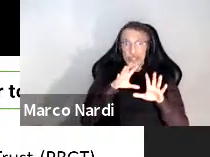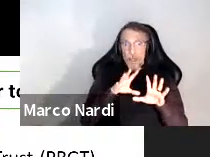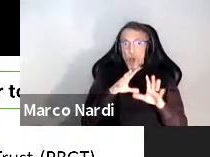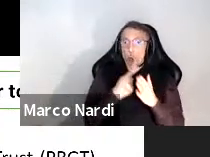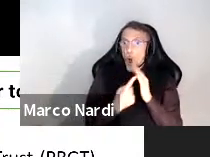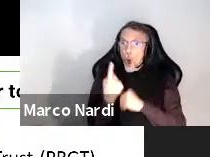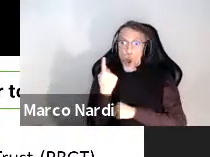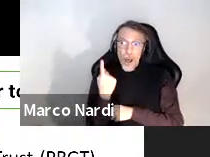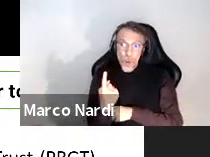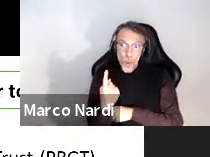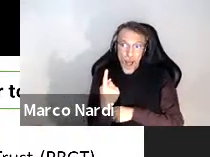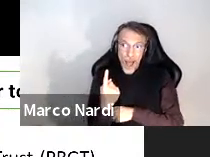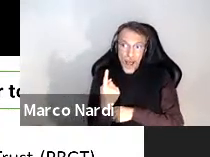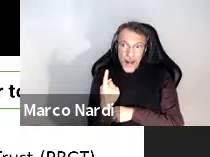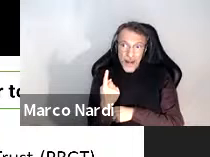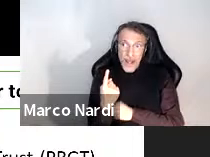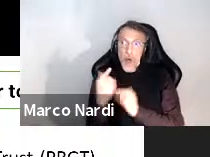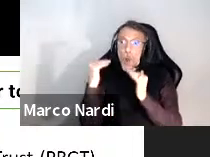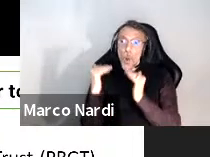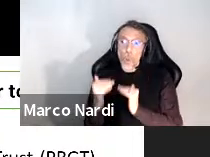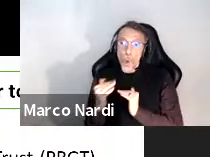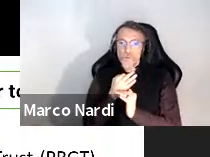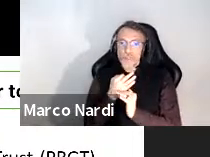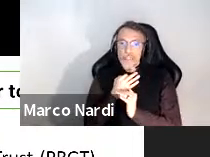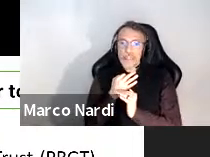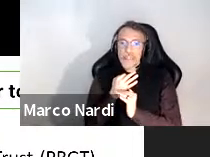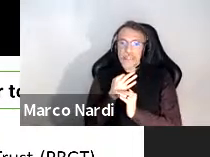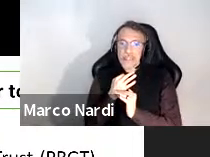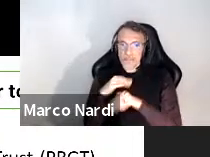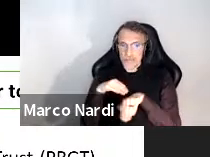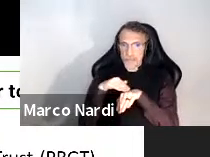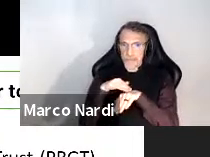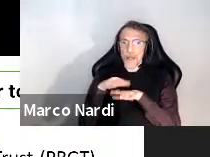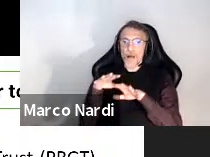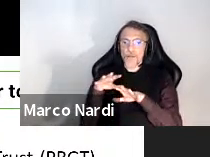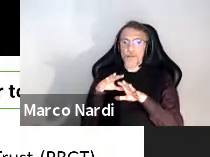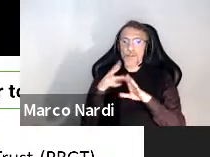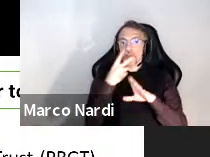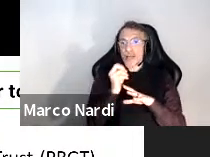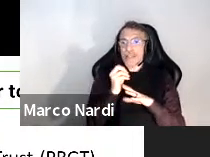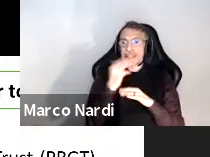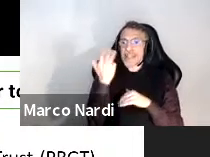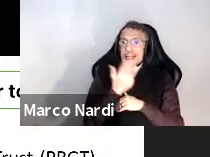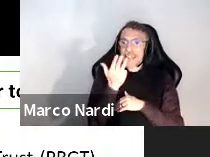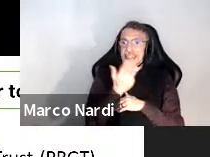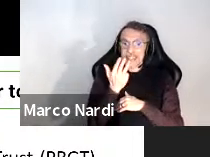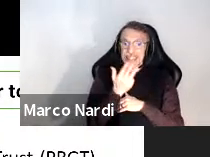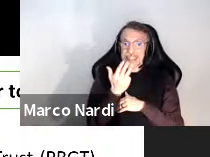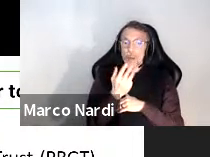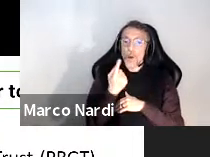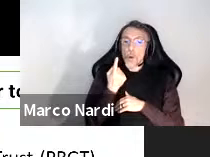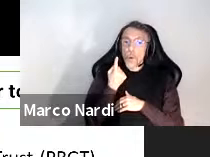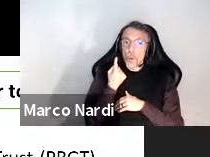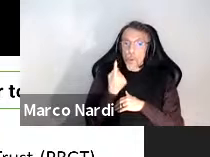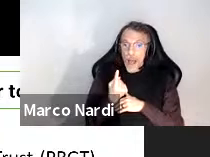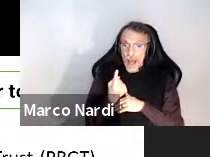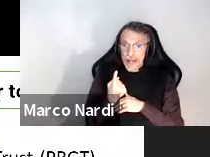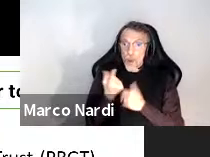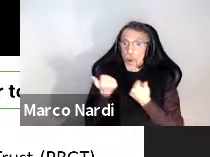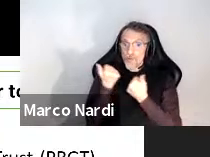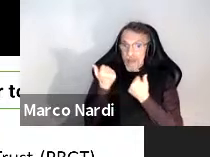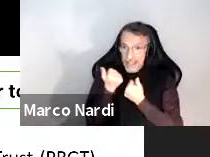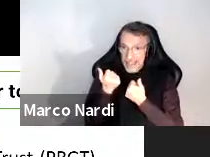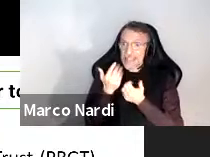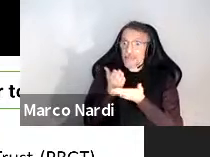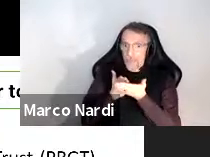only one was at the low risk of debt distress. But by the end of 2019, one was at already in debt